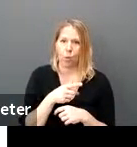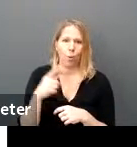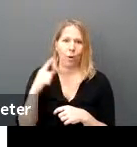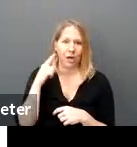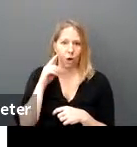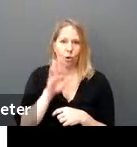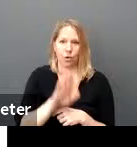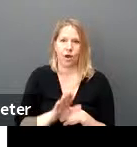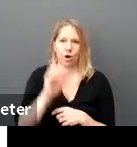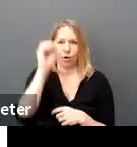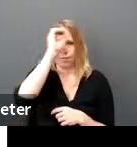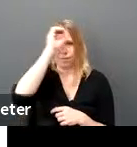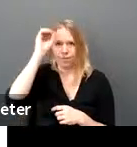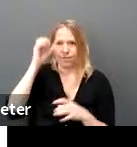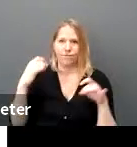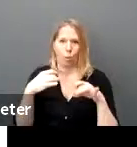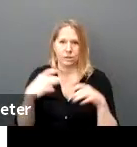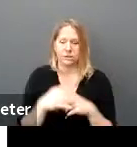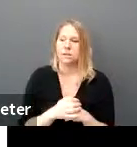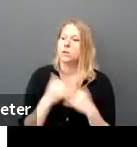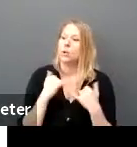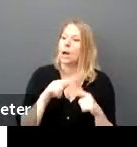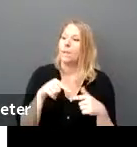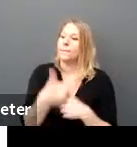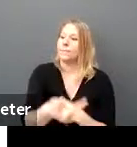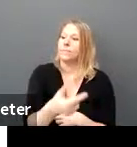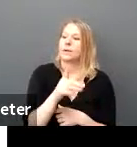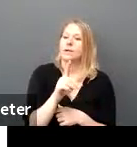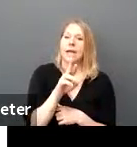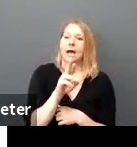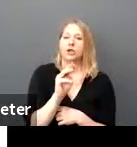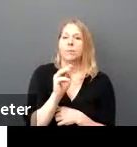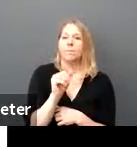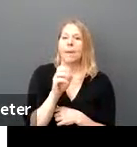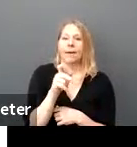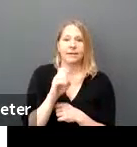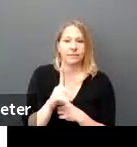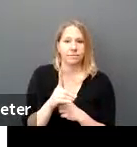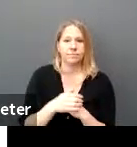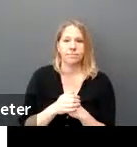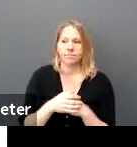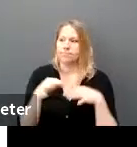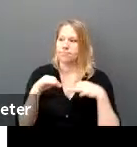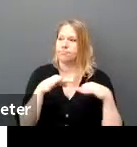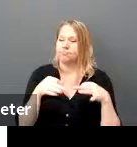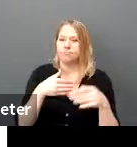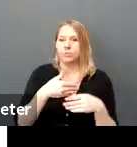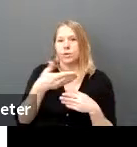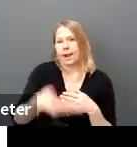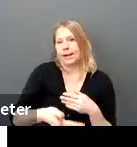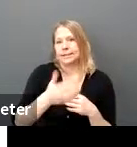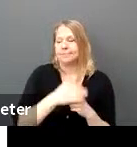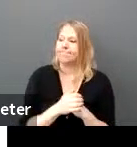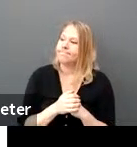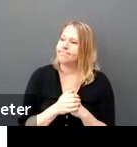their voice. I'm now going to turn it over to Dr. Macklin to take us on to the next